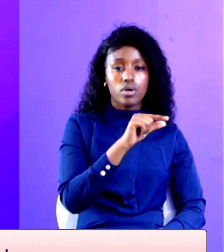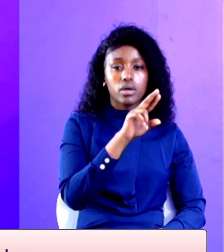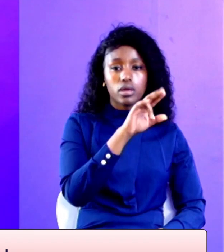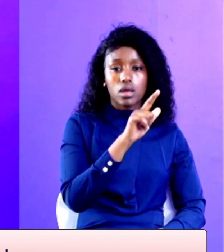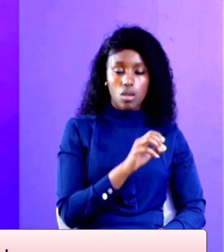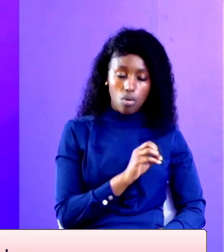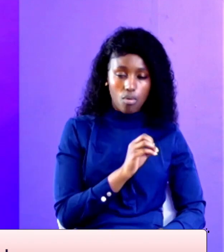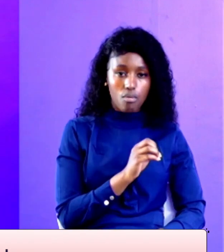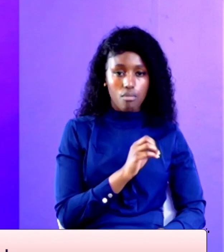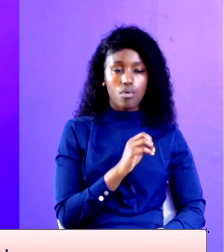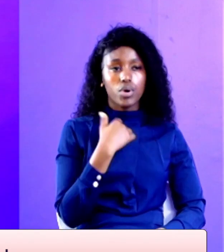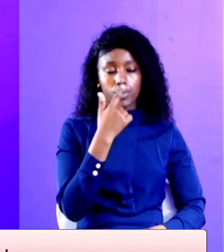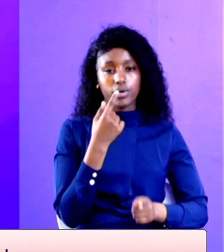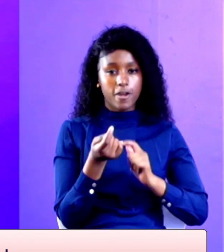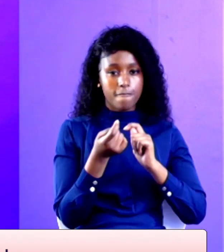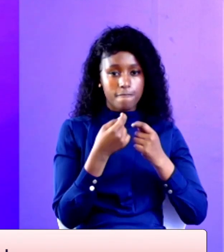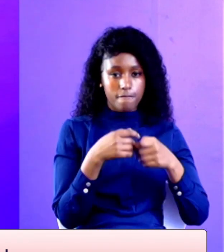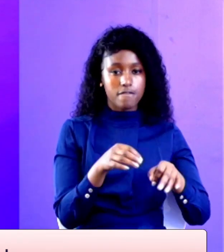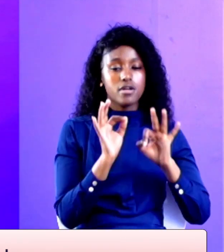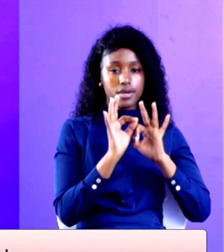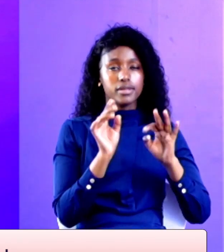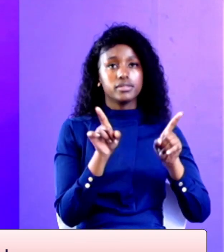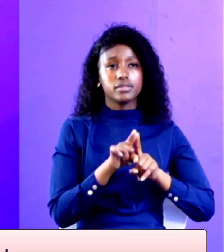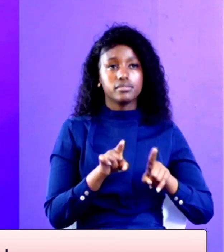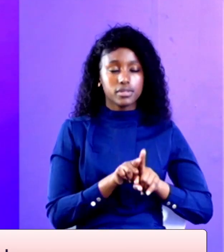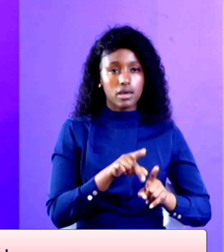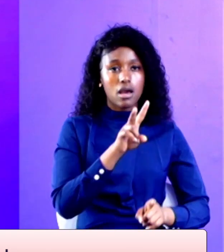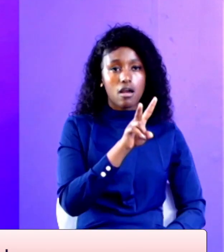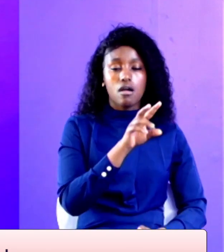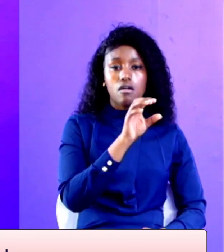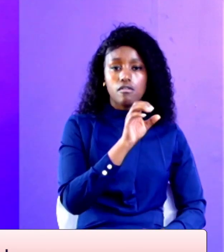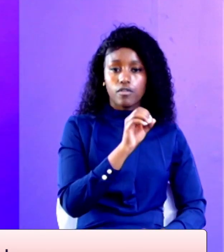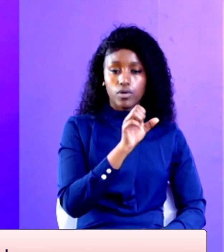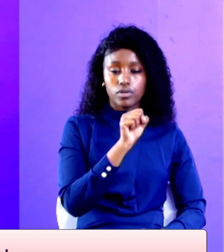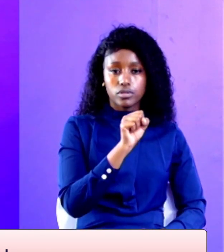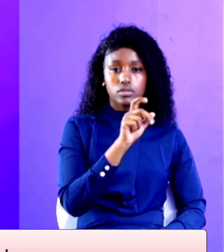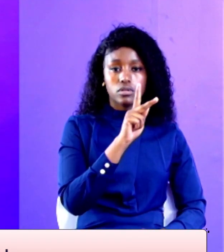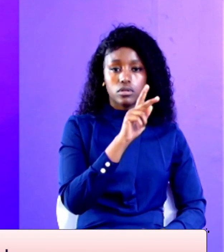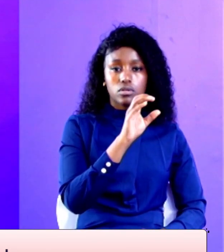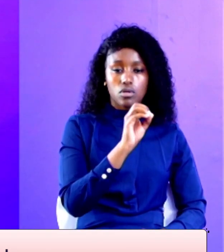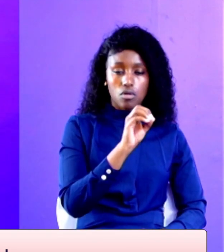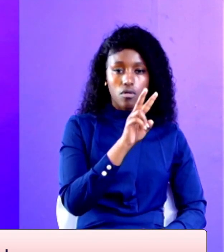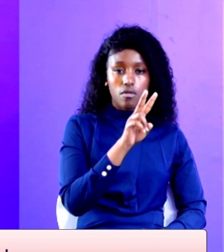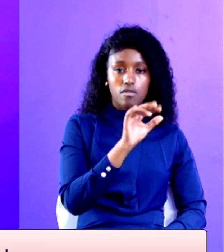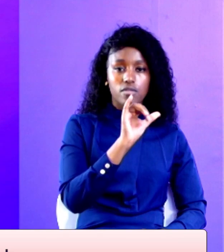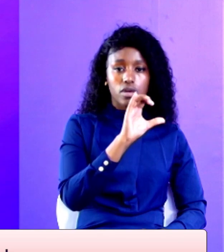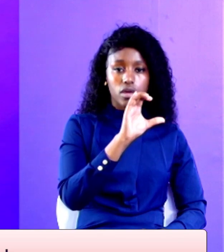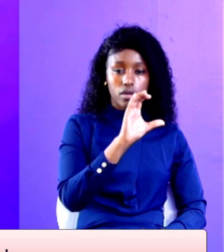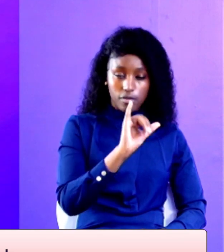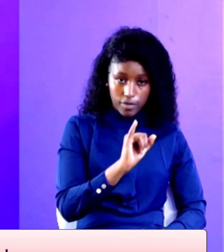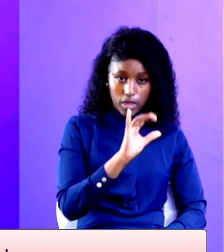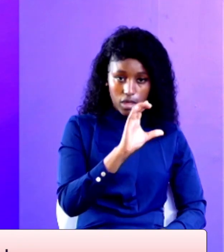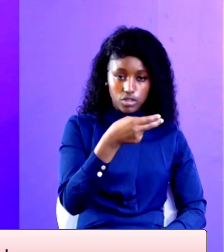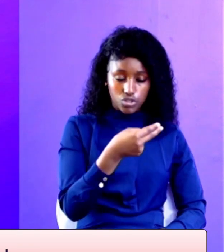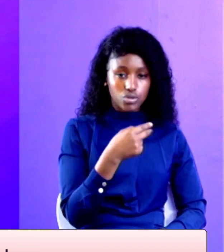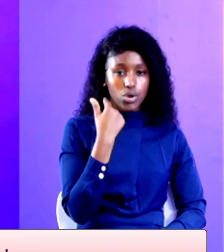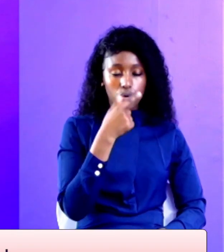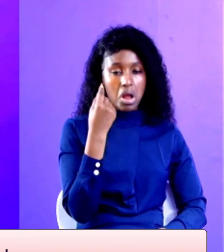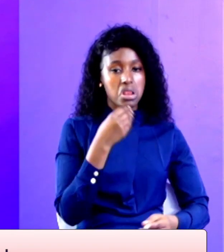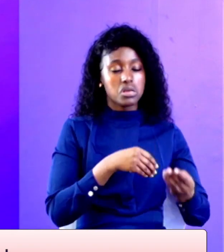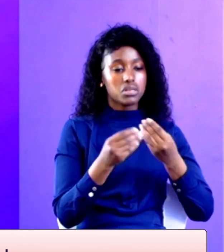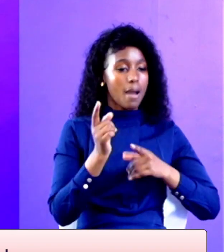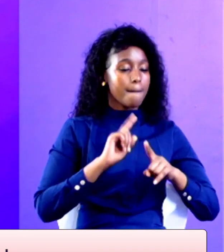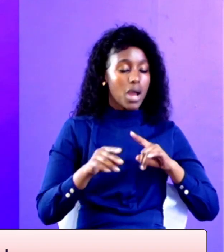free. Then we also have Luka Vuskovic, who was sold, and it was